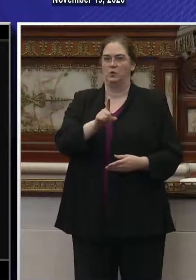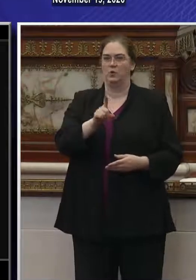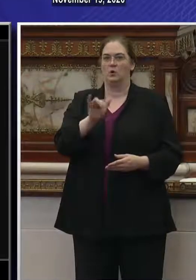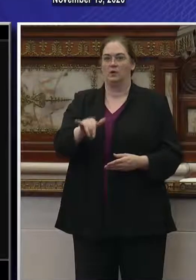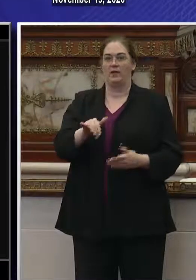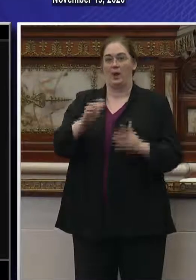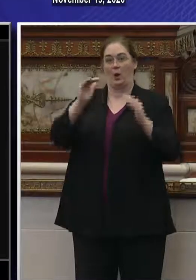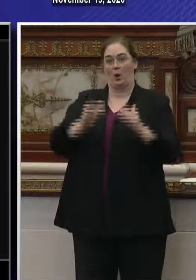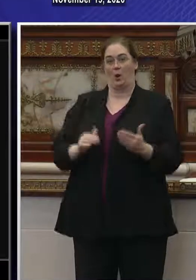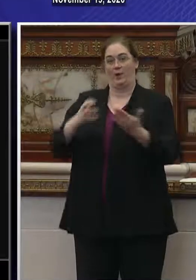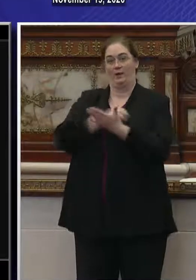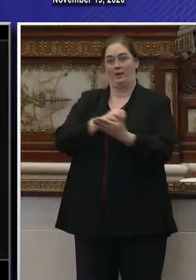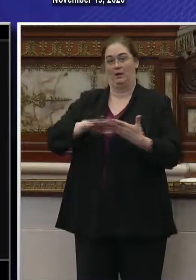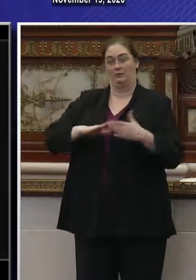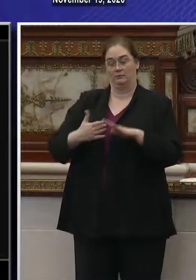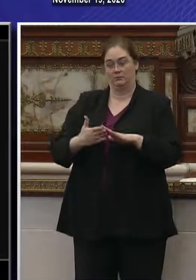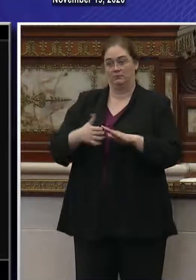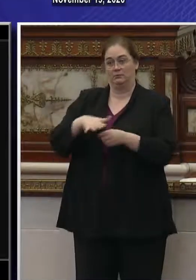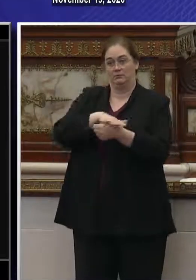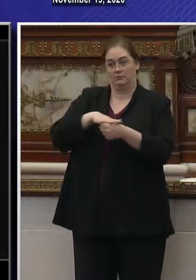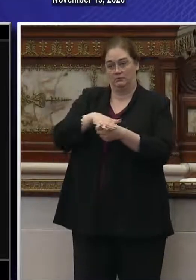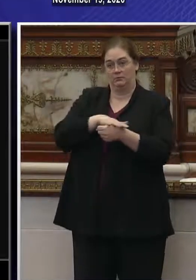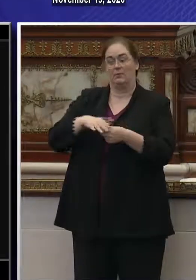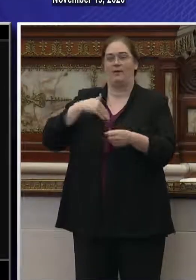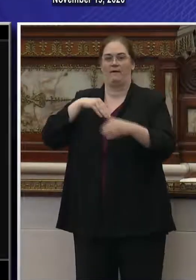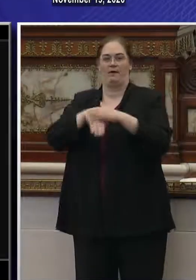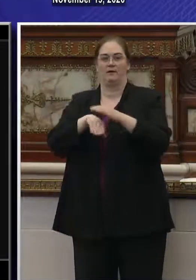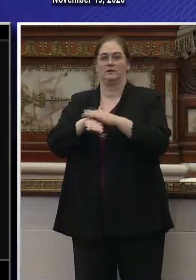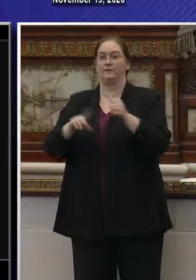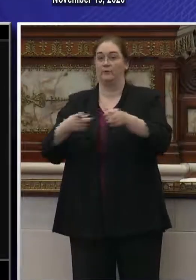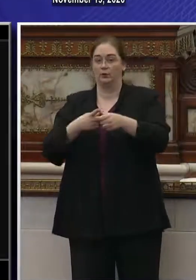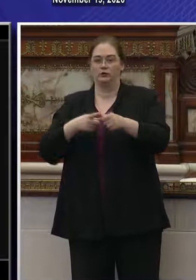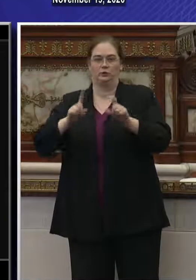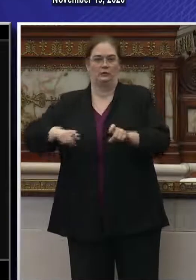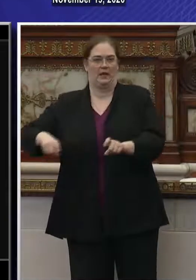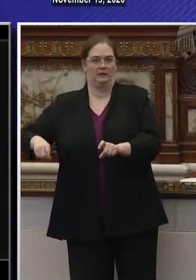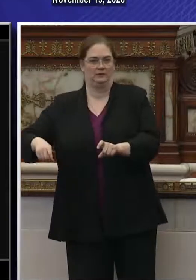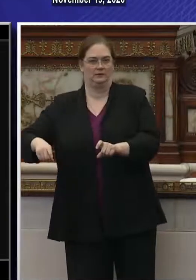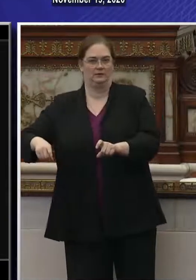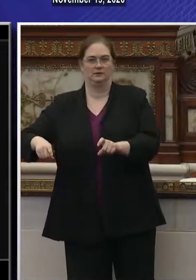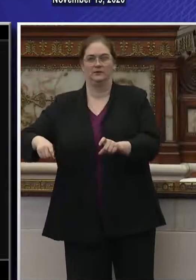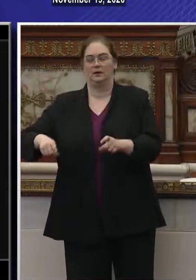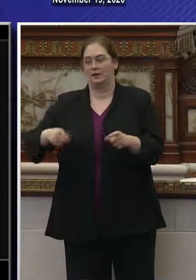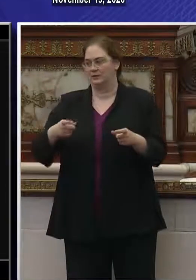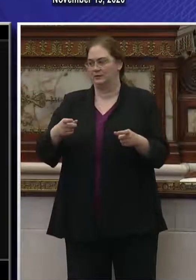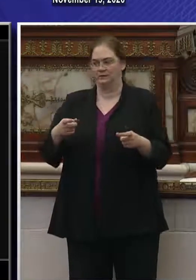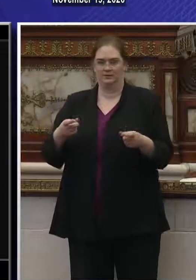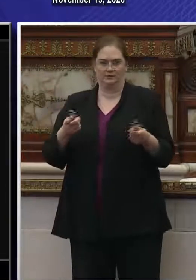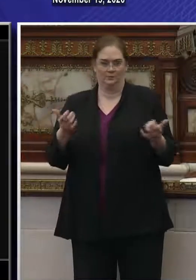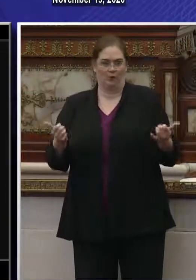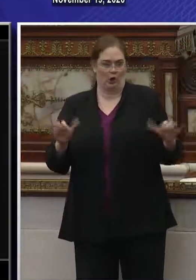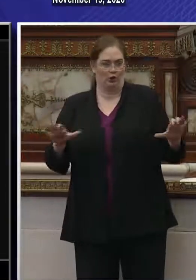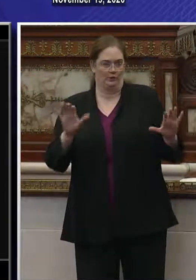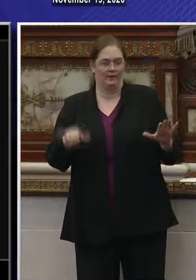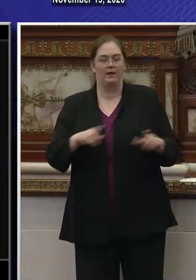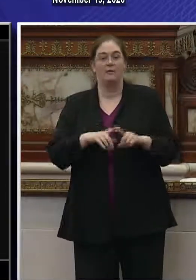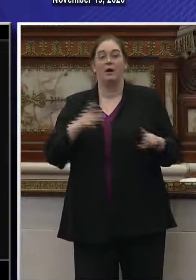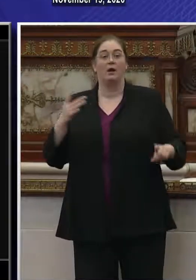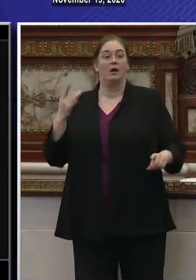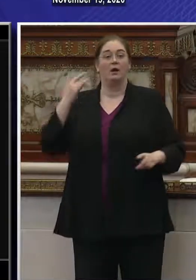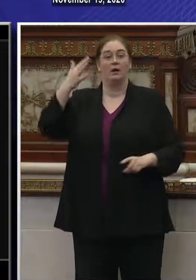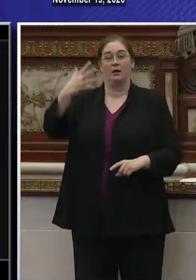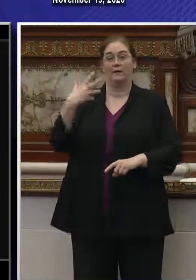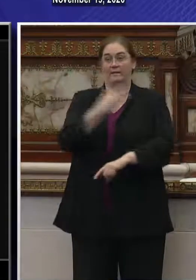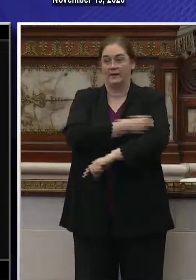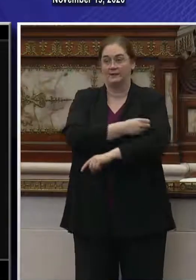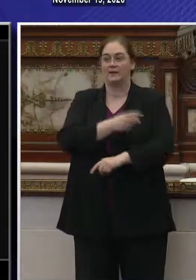that low-income neighborhoods have access to, first off, testing, but as we currently are doing, but later on the vaccine.